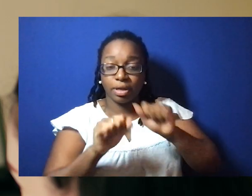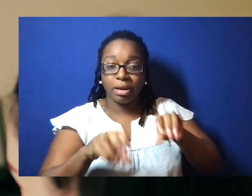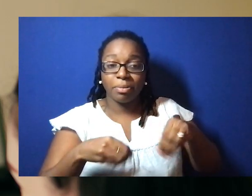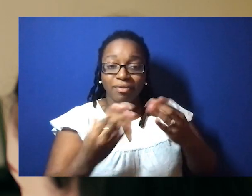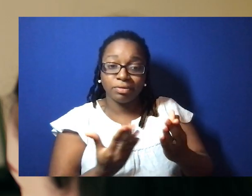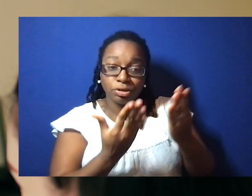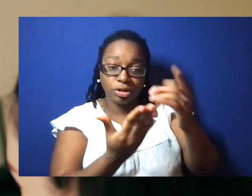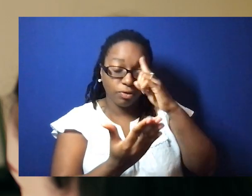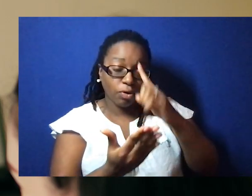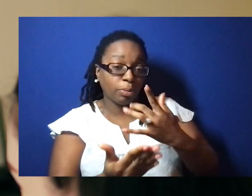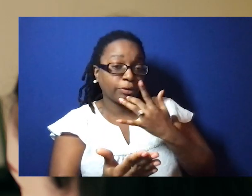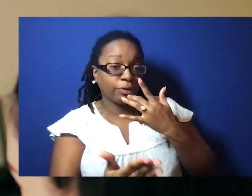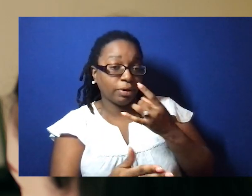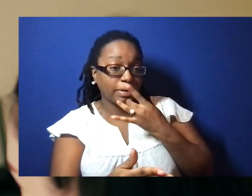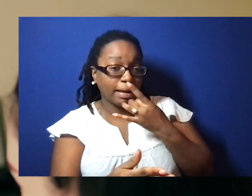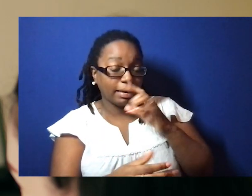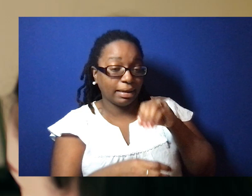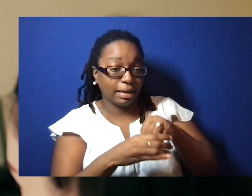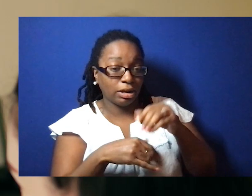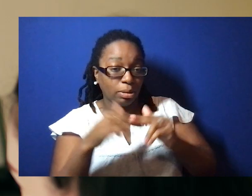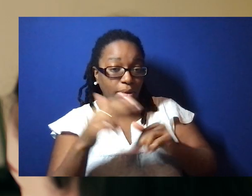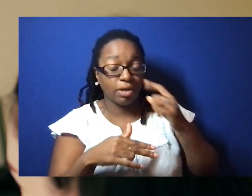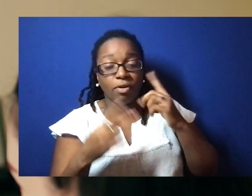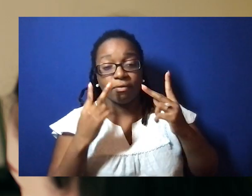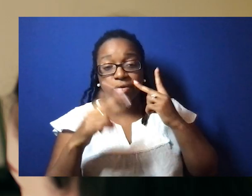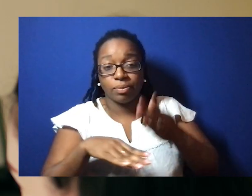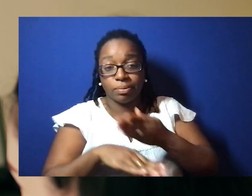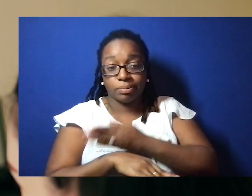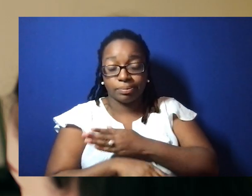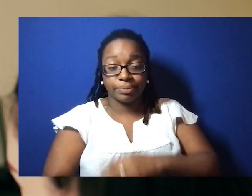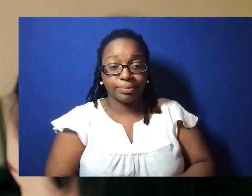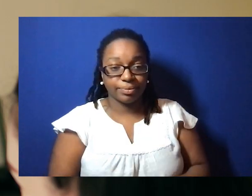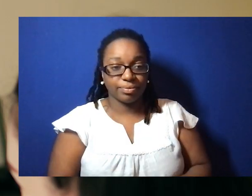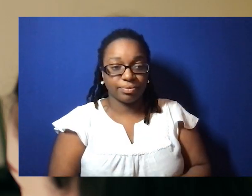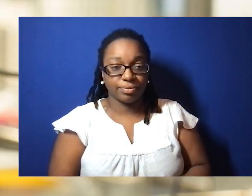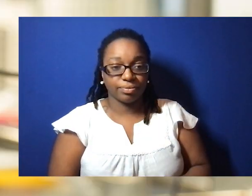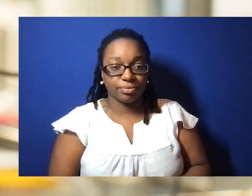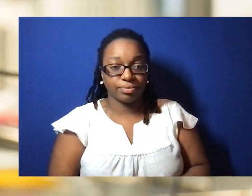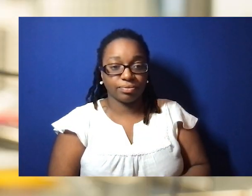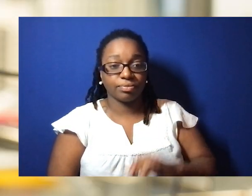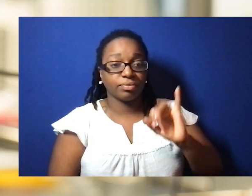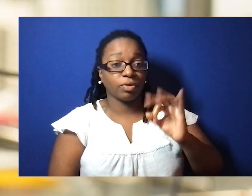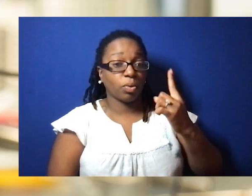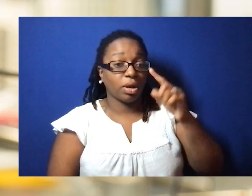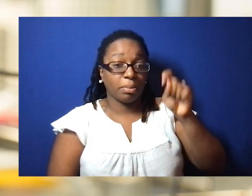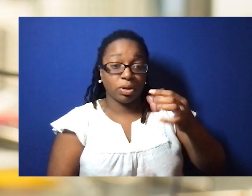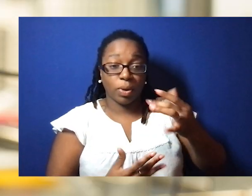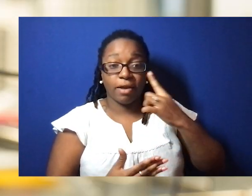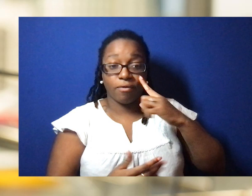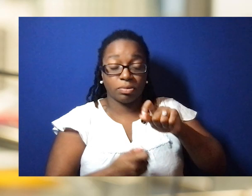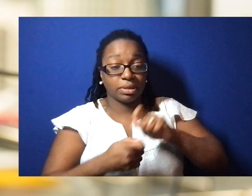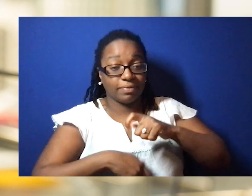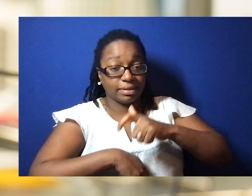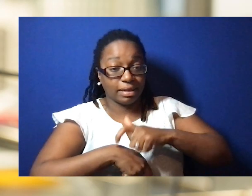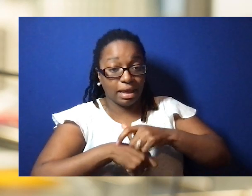can provide suggestions for preferred lighting in the facility for visual enhancement. If one must wait for a